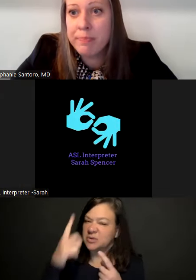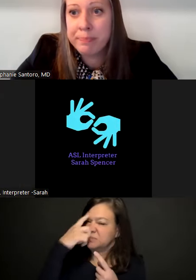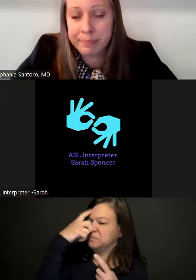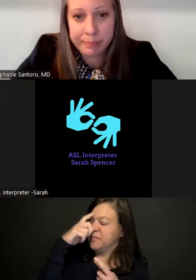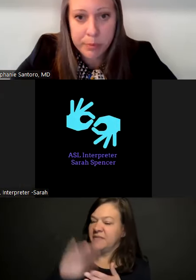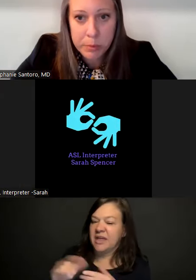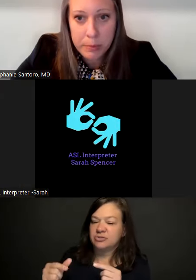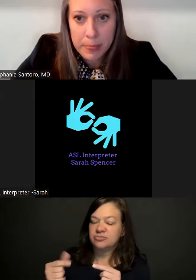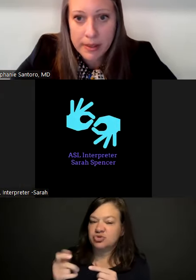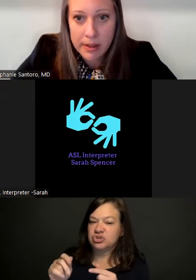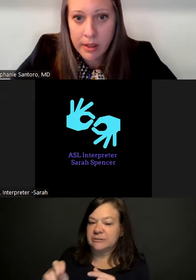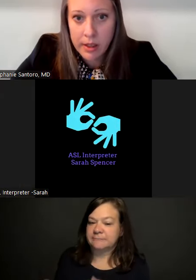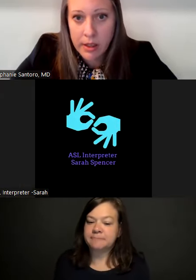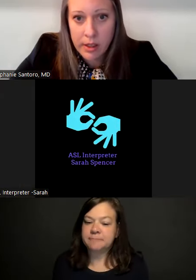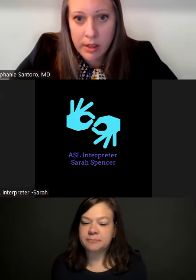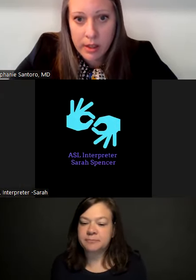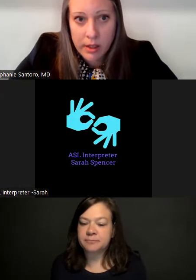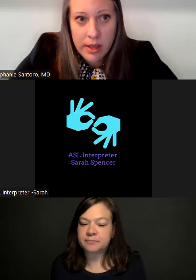gene.